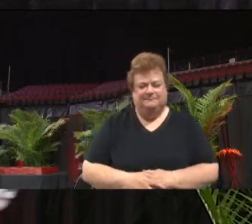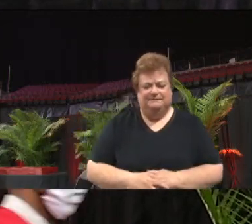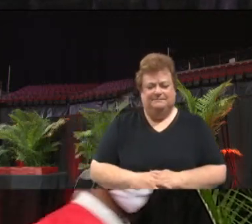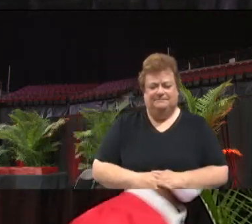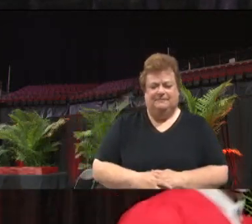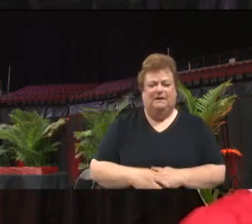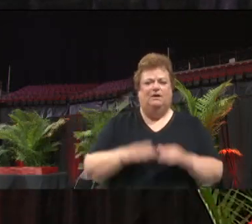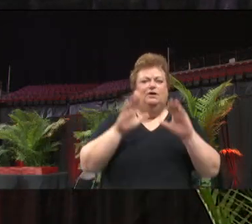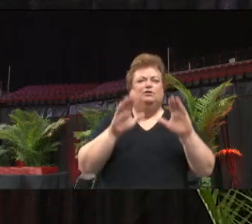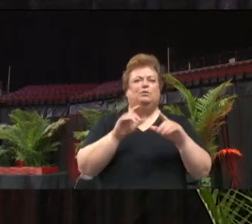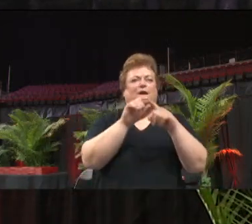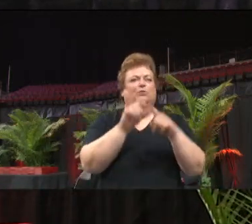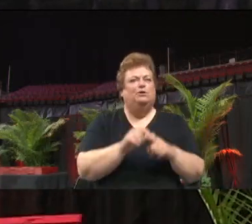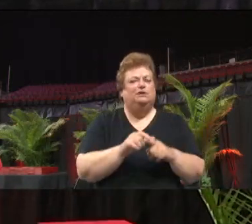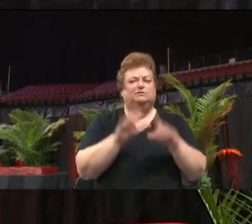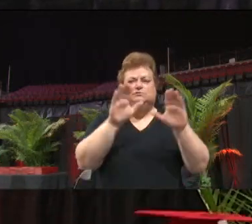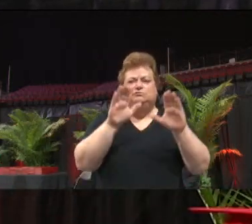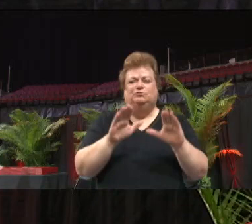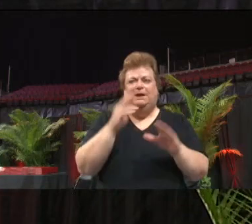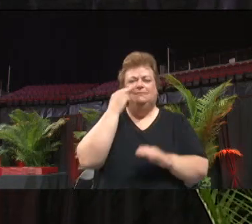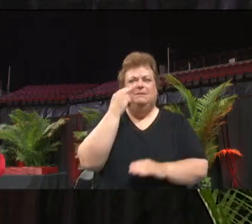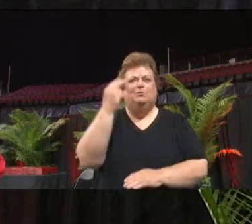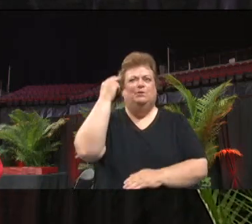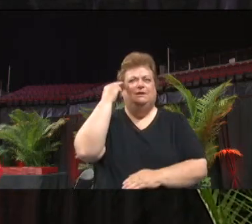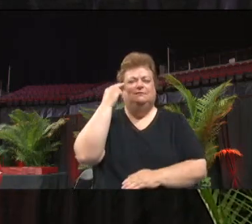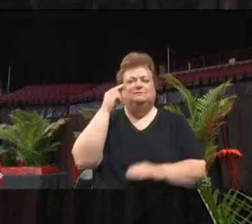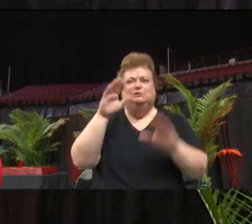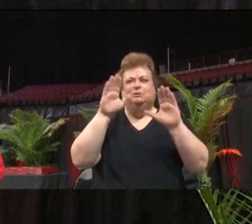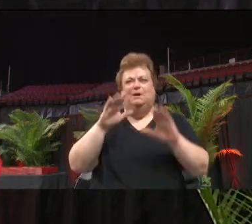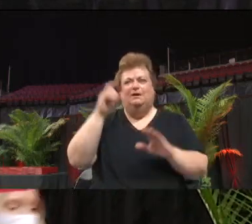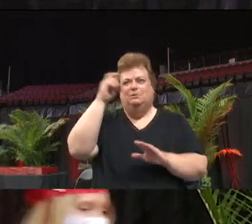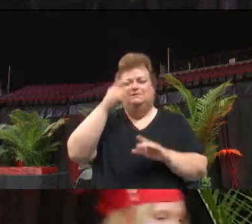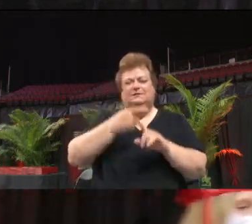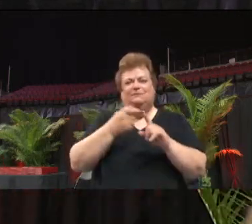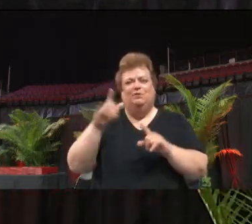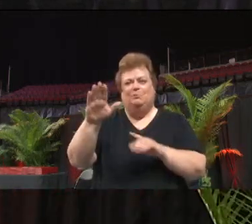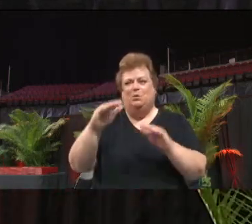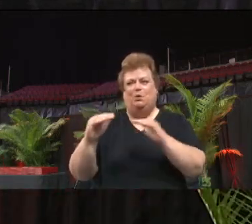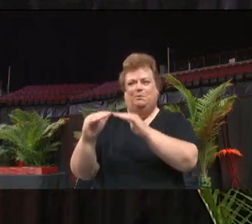Great words, great memories, great wisdom from some of your peers.